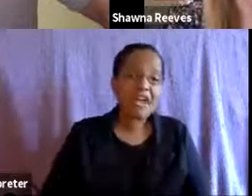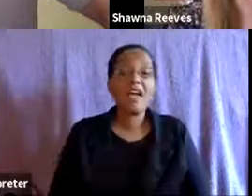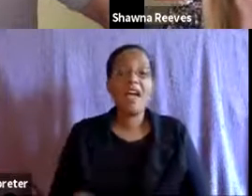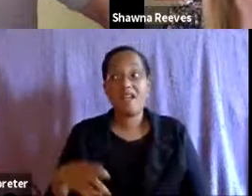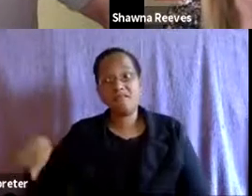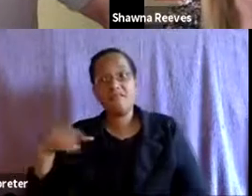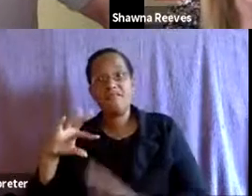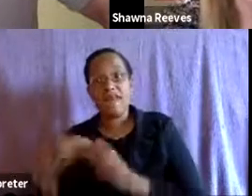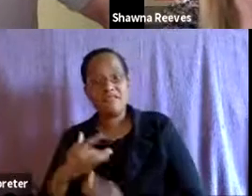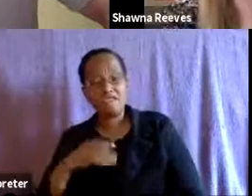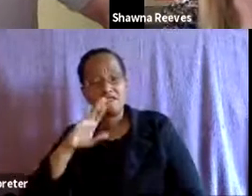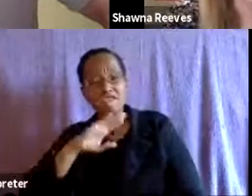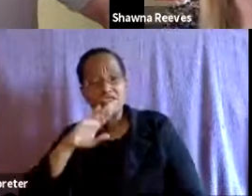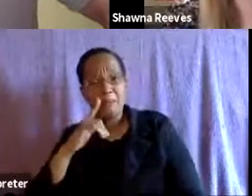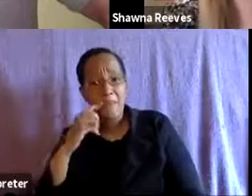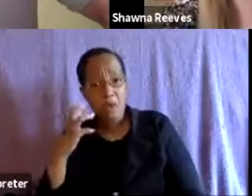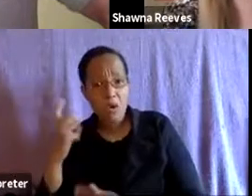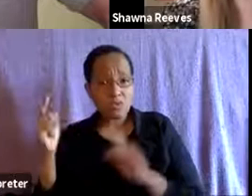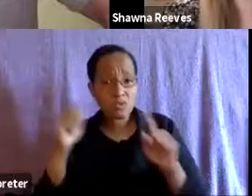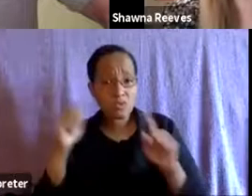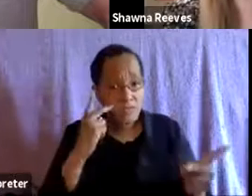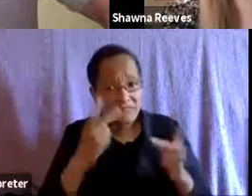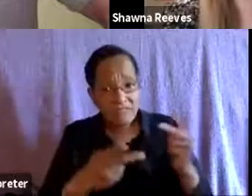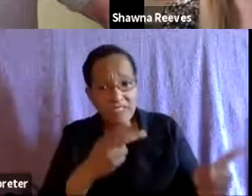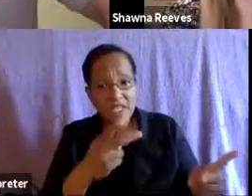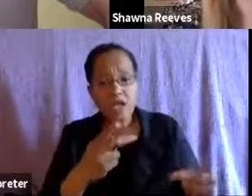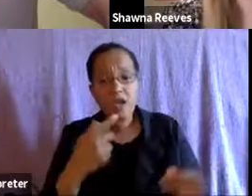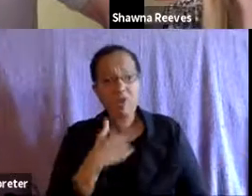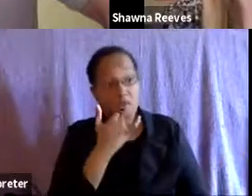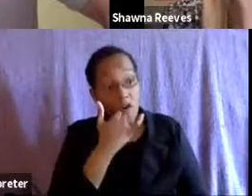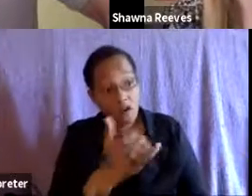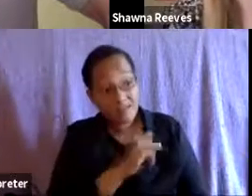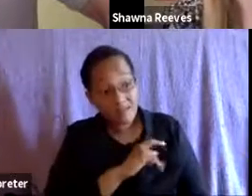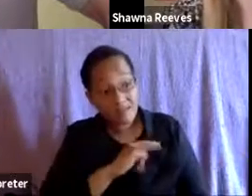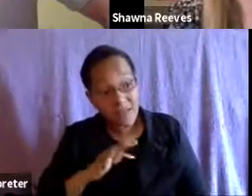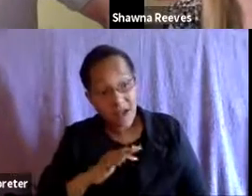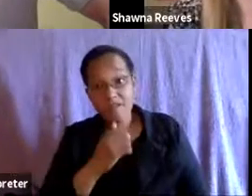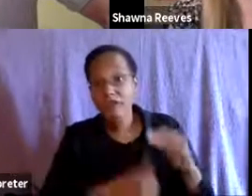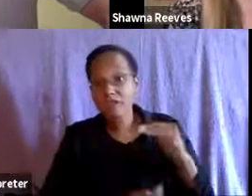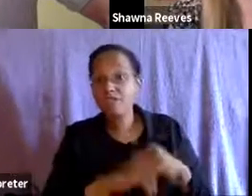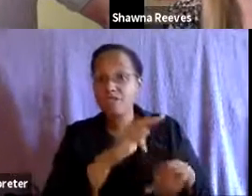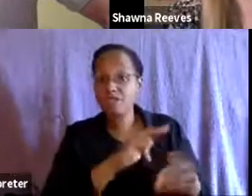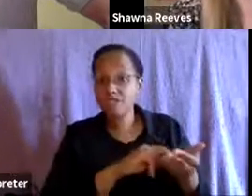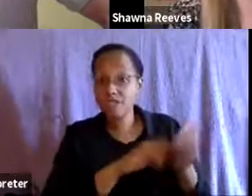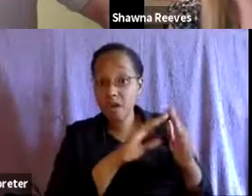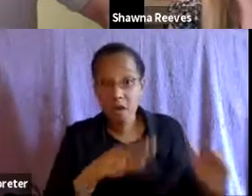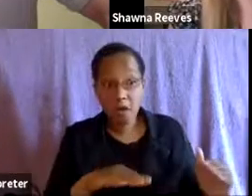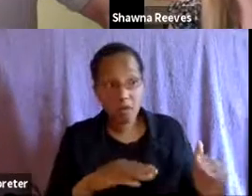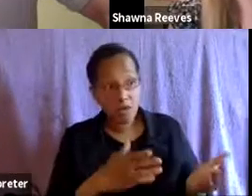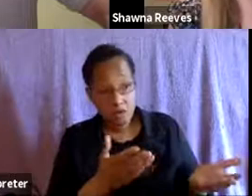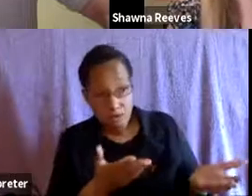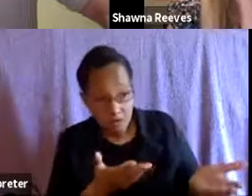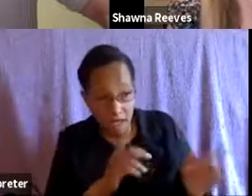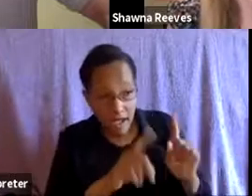getting anecdotes indirectly of weight loss, some failure of thrive issues. And it gets really frustrating because ombudsmen